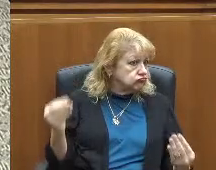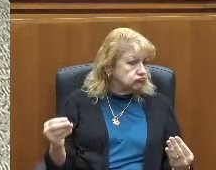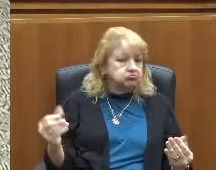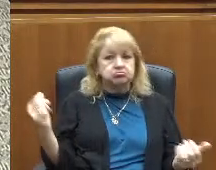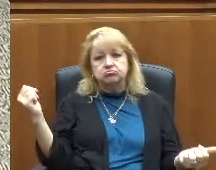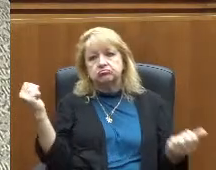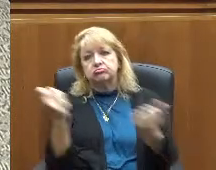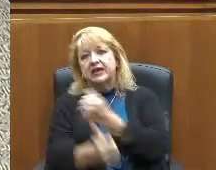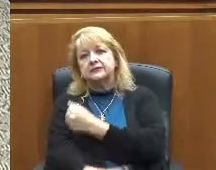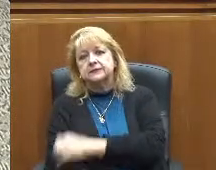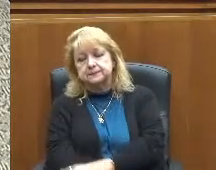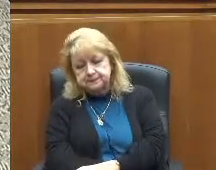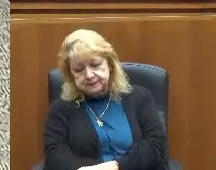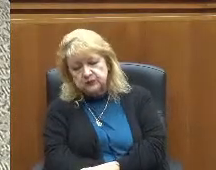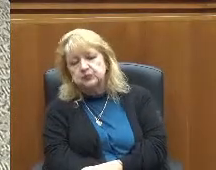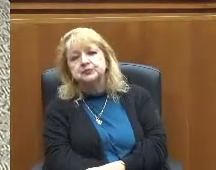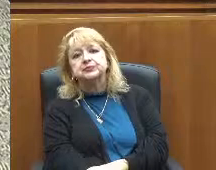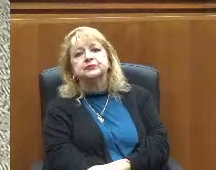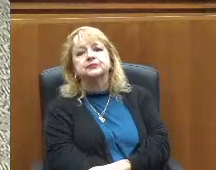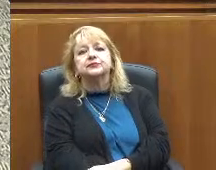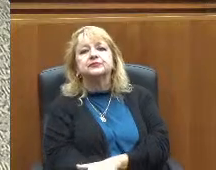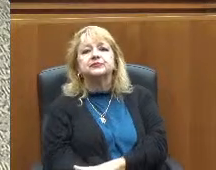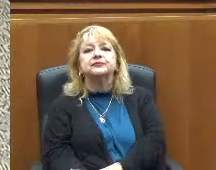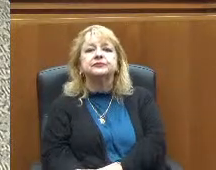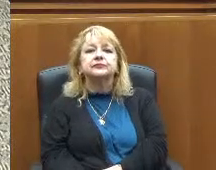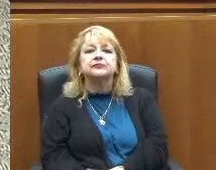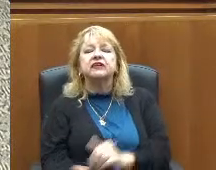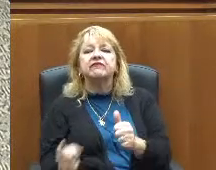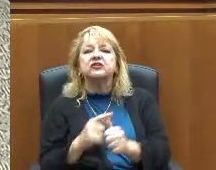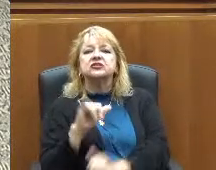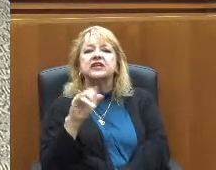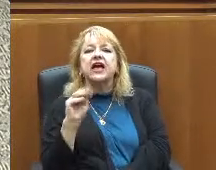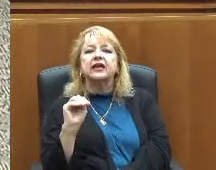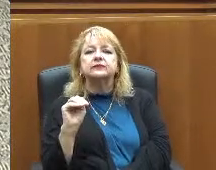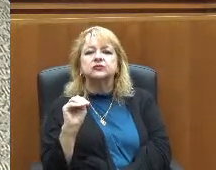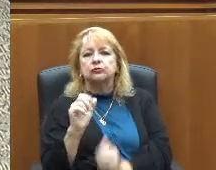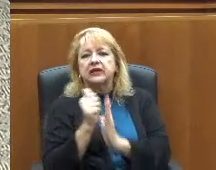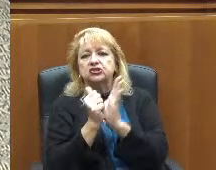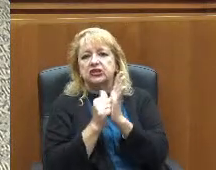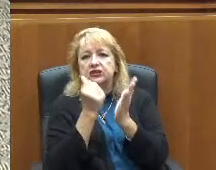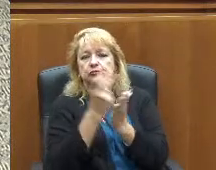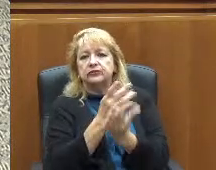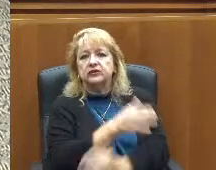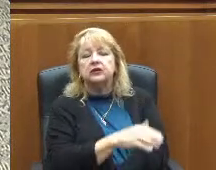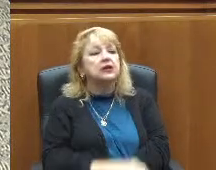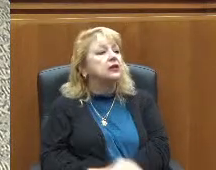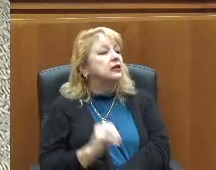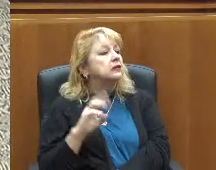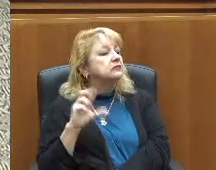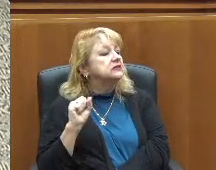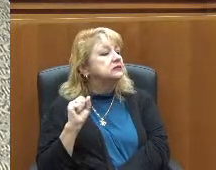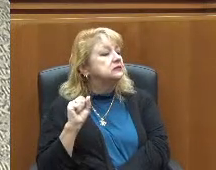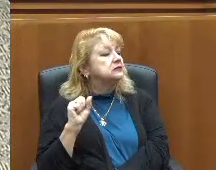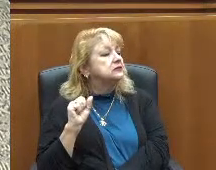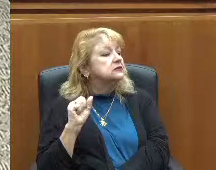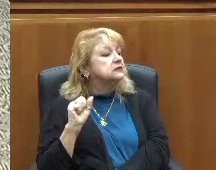Hearing none, motion passes. Your first item is on page, Ms. Ellis,